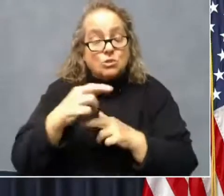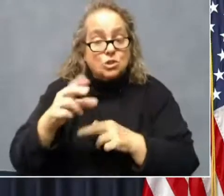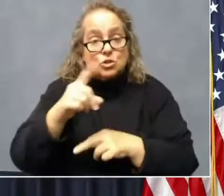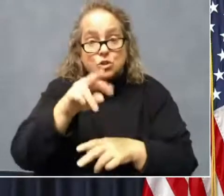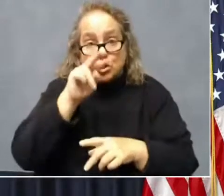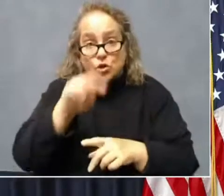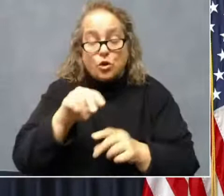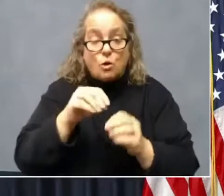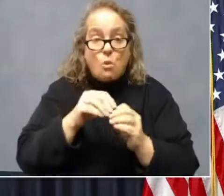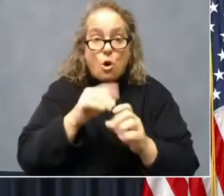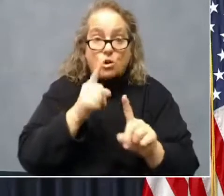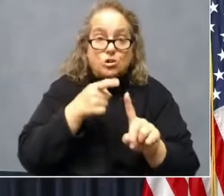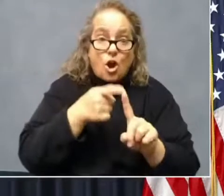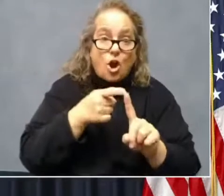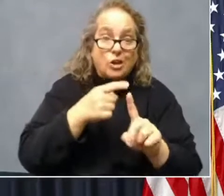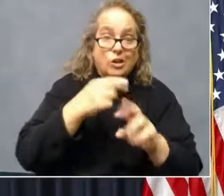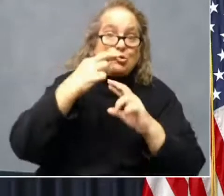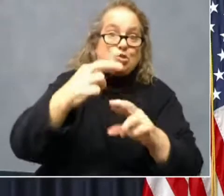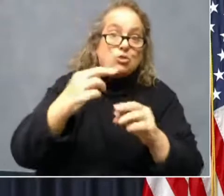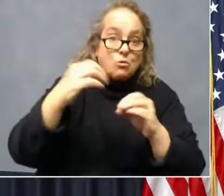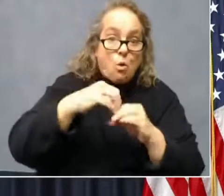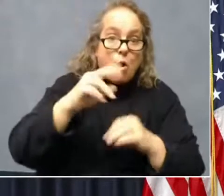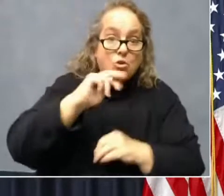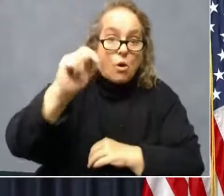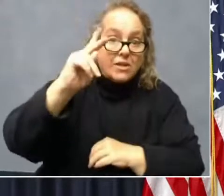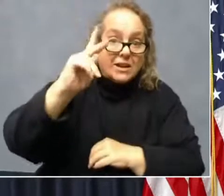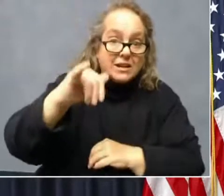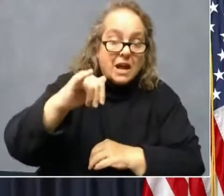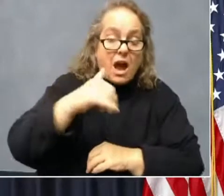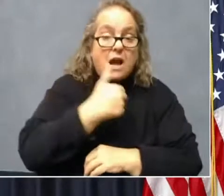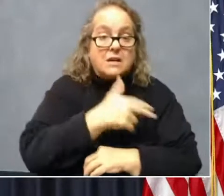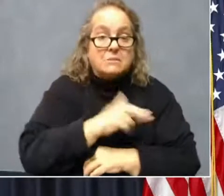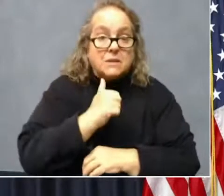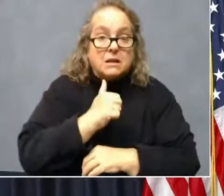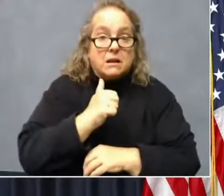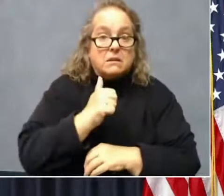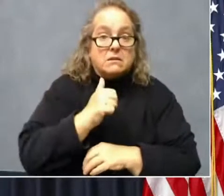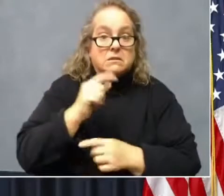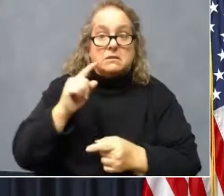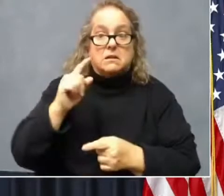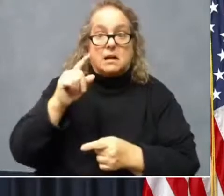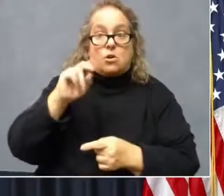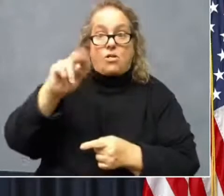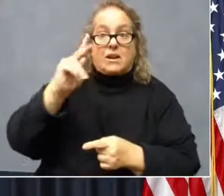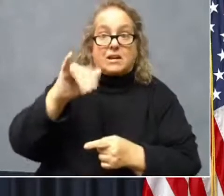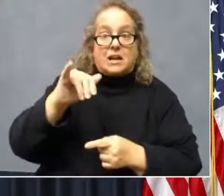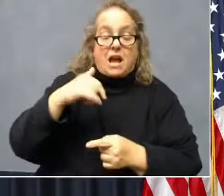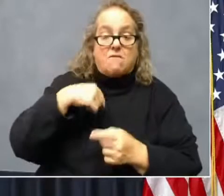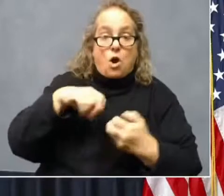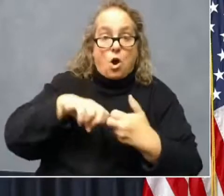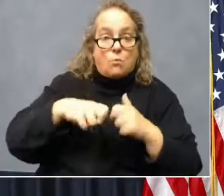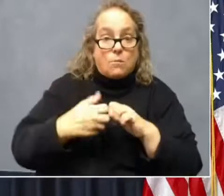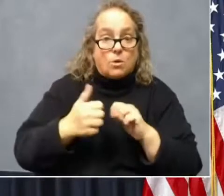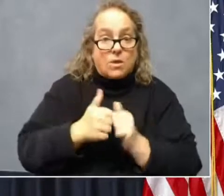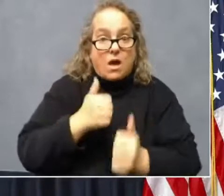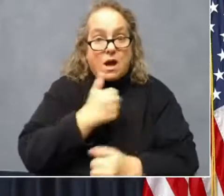maybe northern Kentucky, where hospital capacity is much greater concern than maybe some other regions? How do you weigh